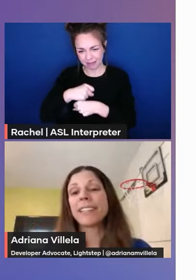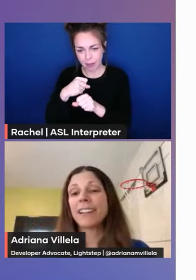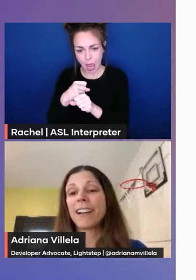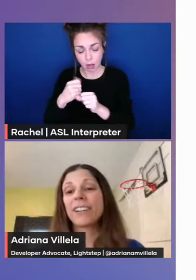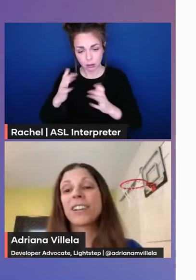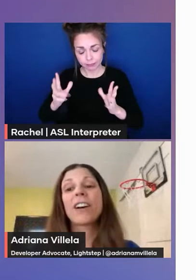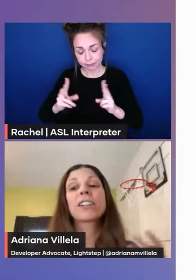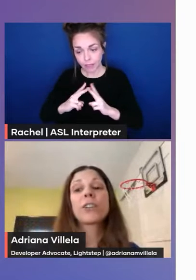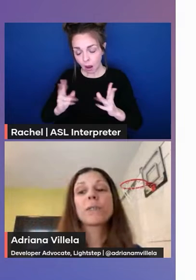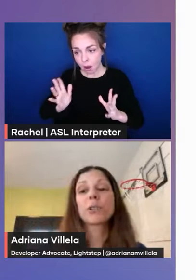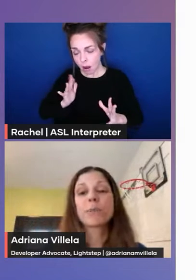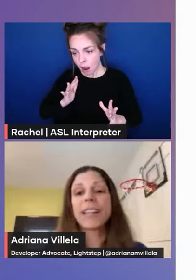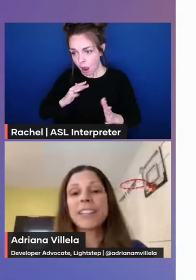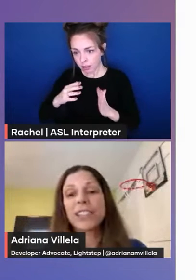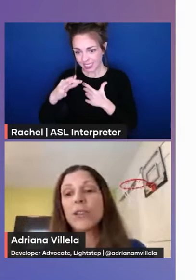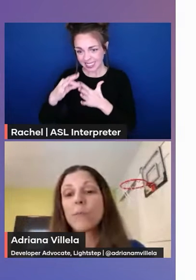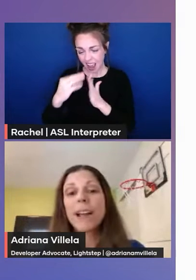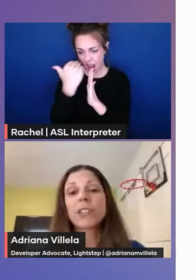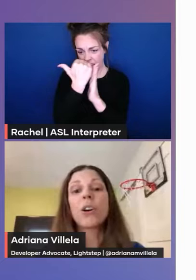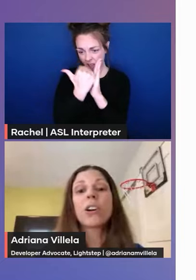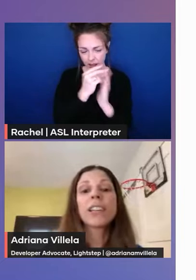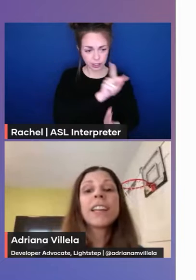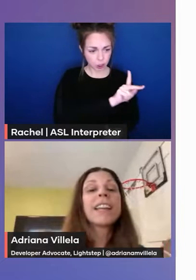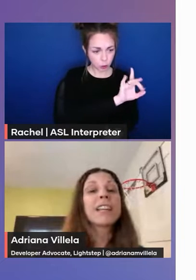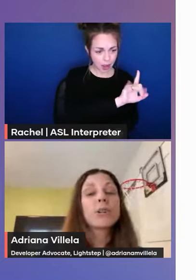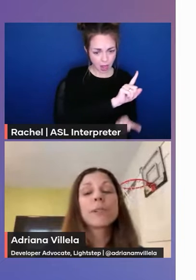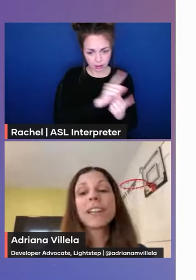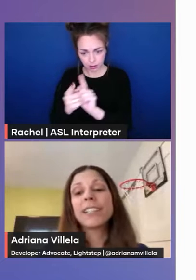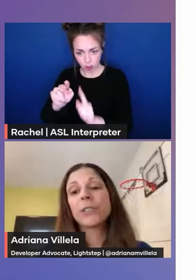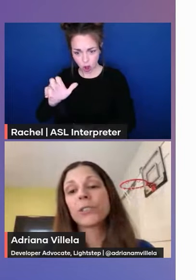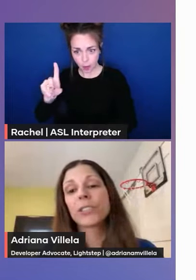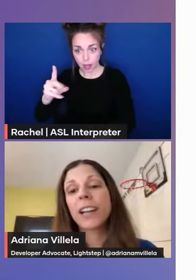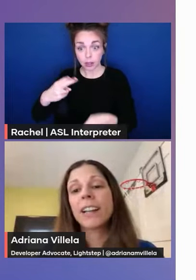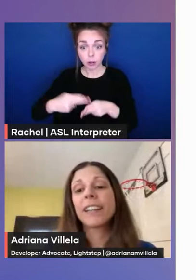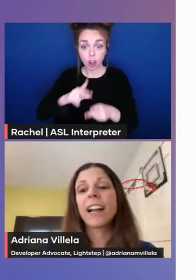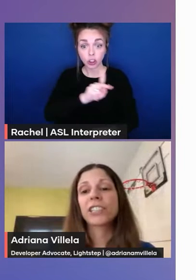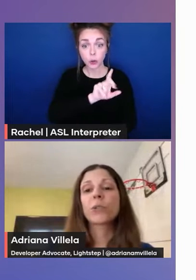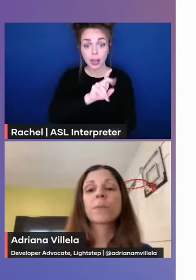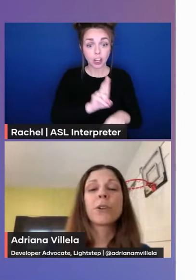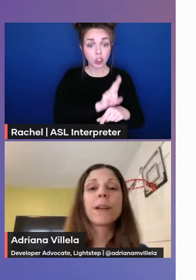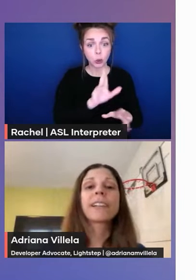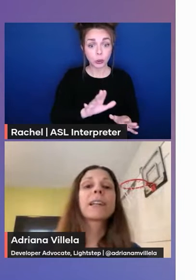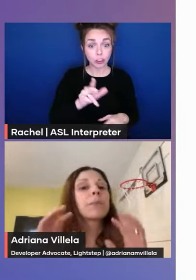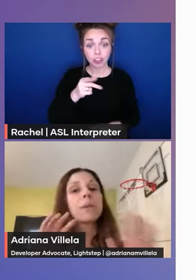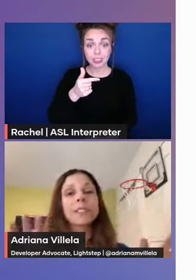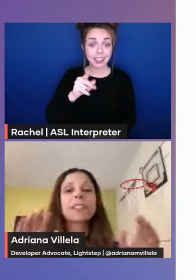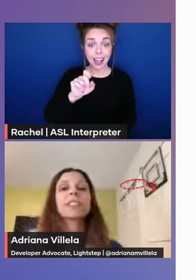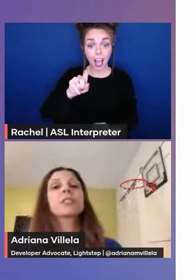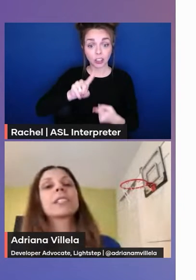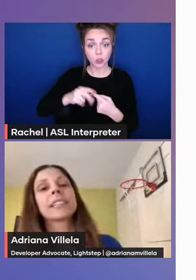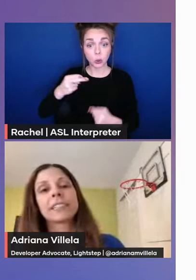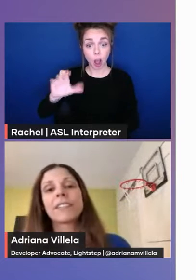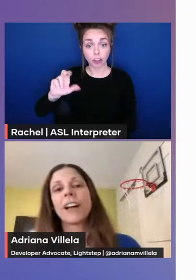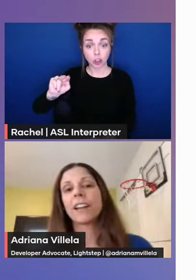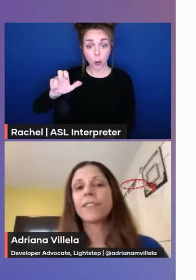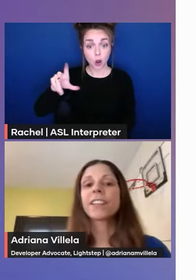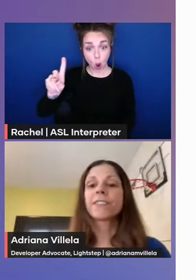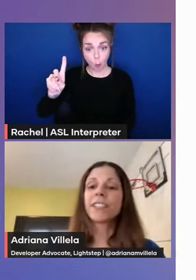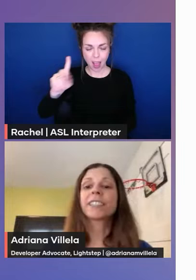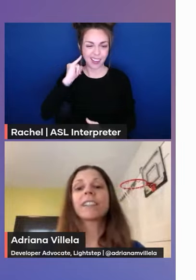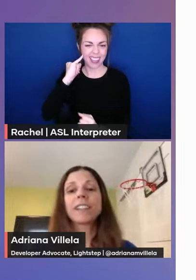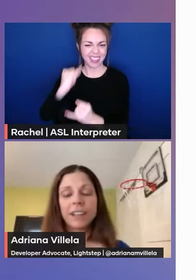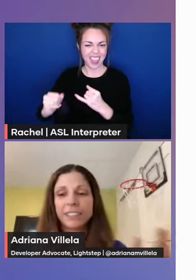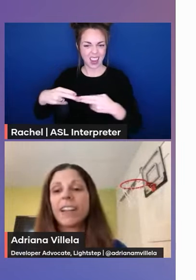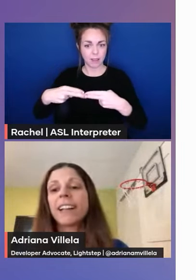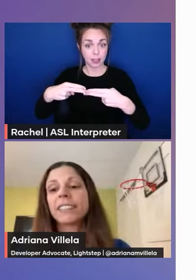really amazing guide on how to go from Kubernetes to Nomad called A Kubernetes User's Guide to HashiCorp Nomad. And I promise I'll include a link to that at the